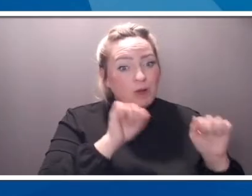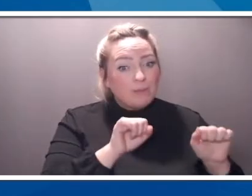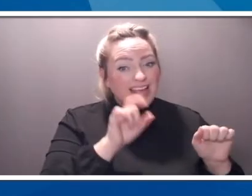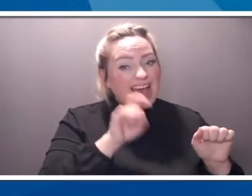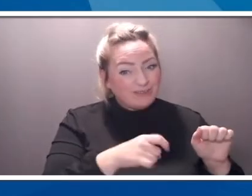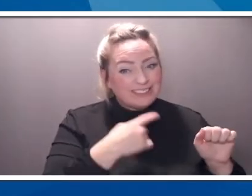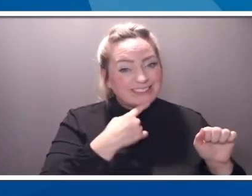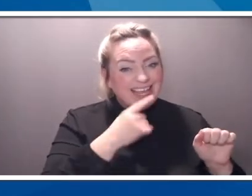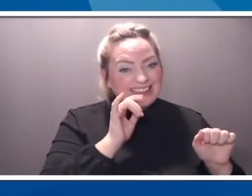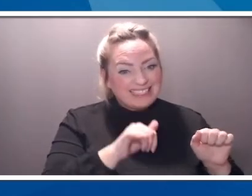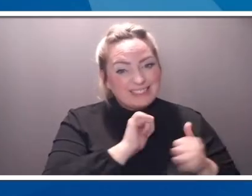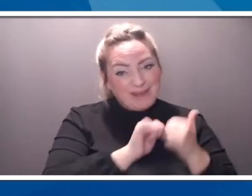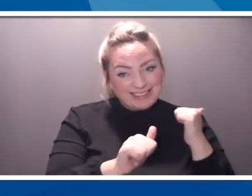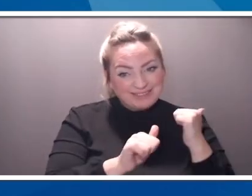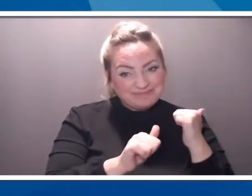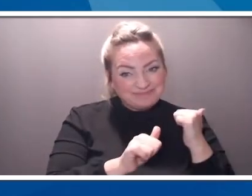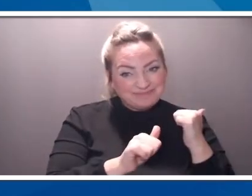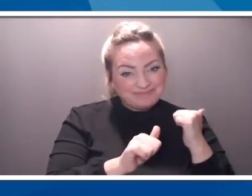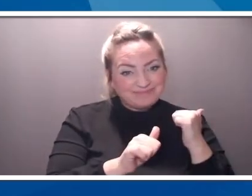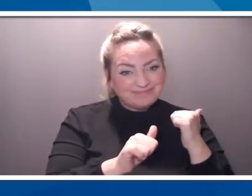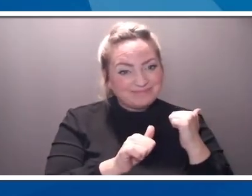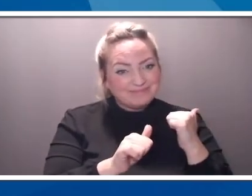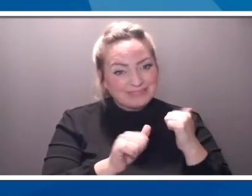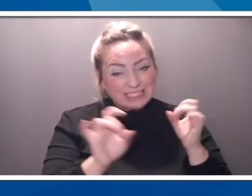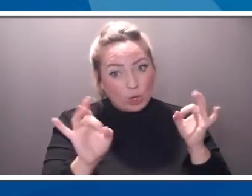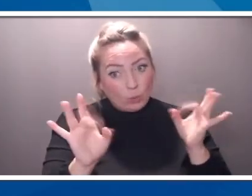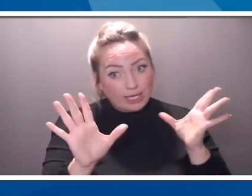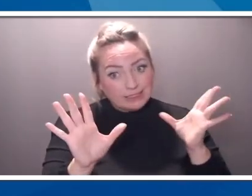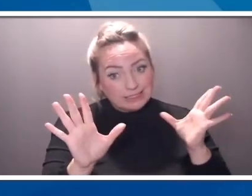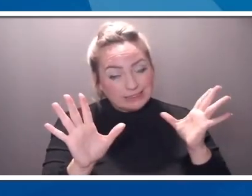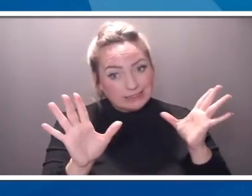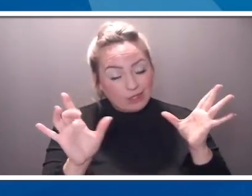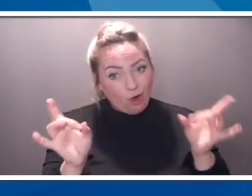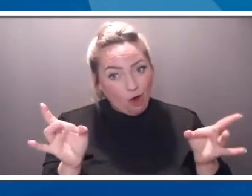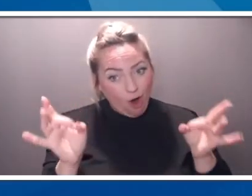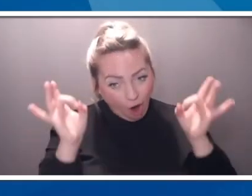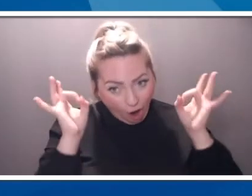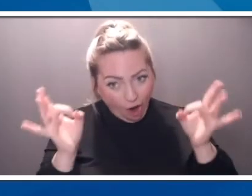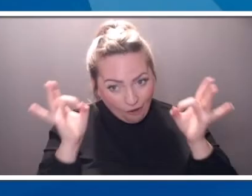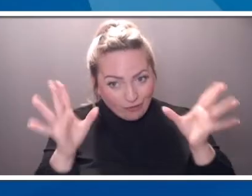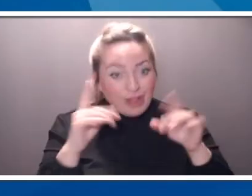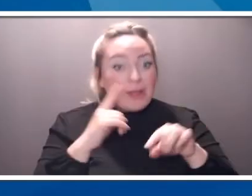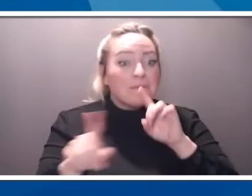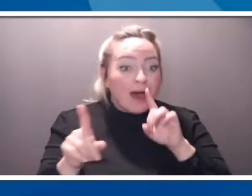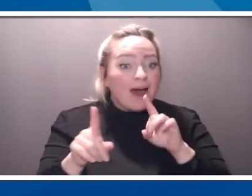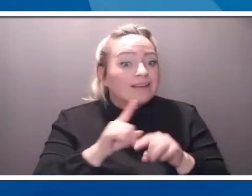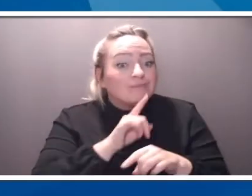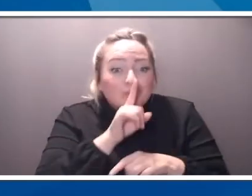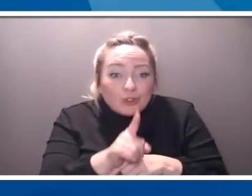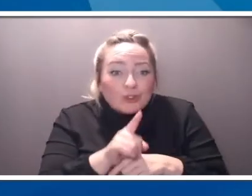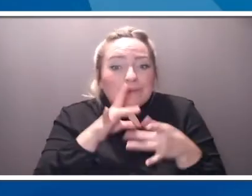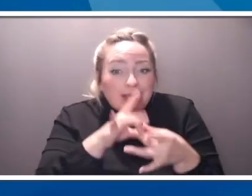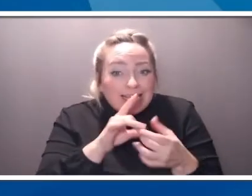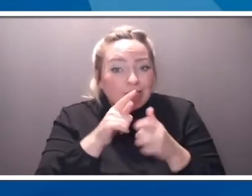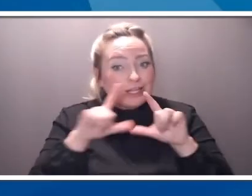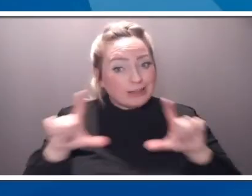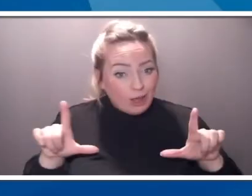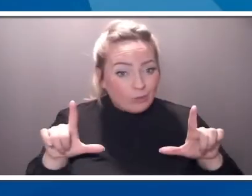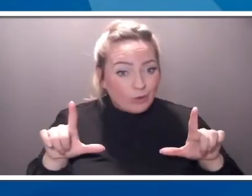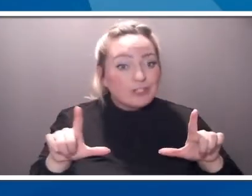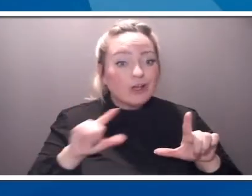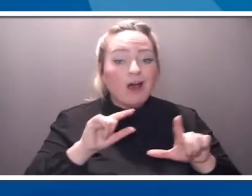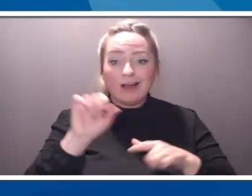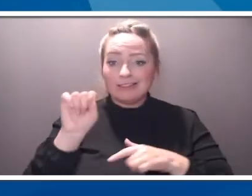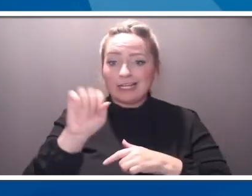normatively, you would probably have to say this is a pass. It's horrendous, it's monstrous, but normatively, purely based